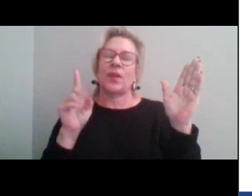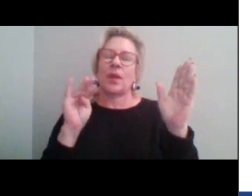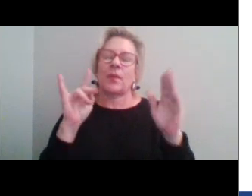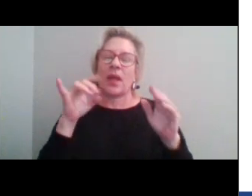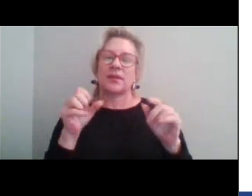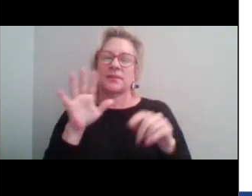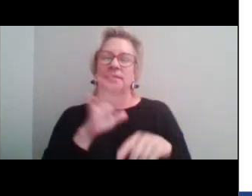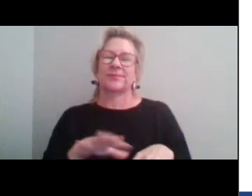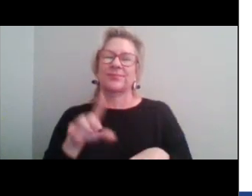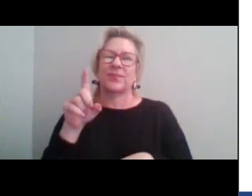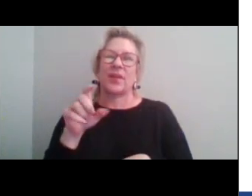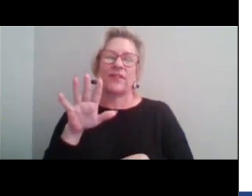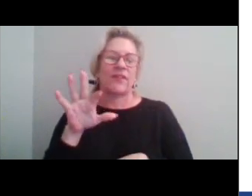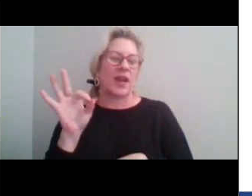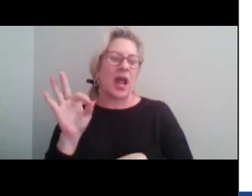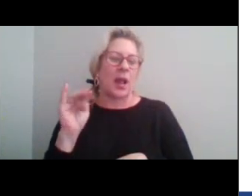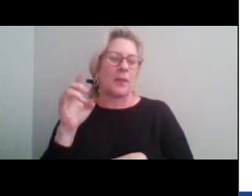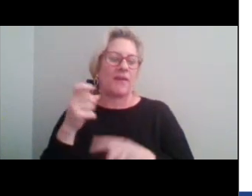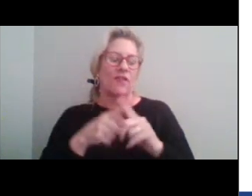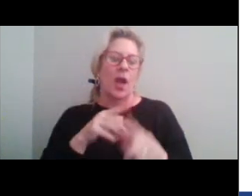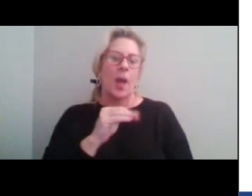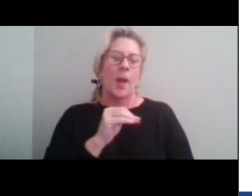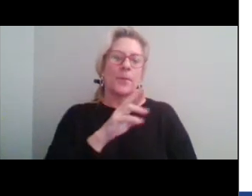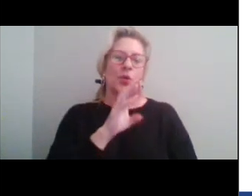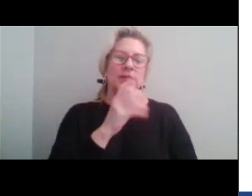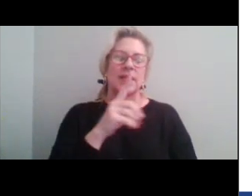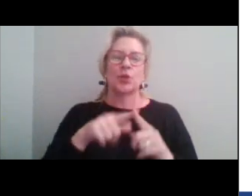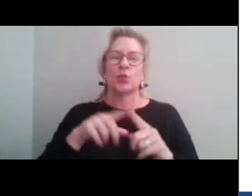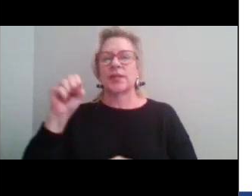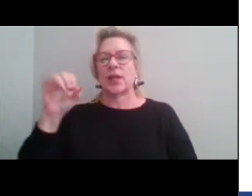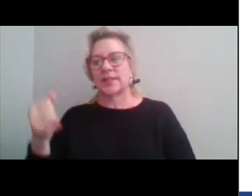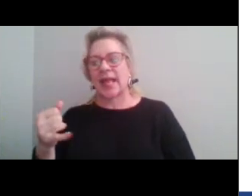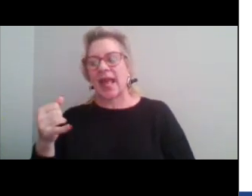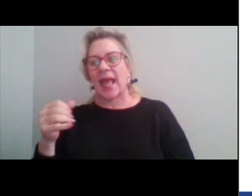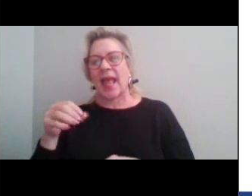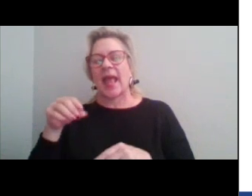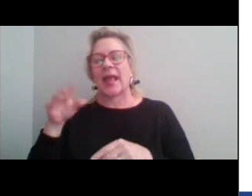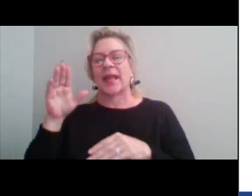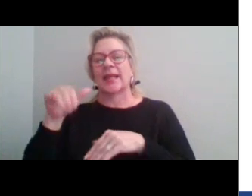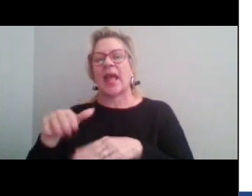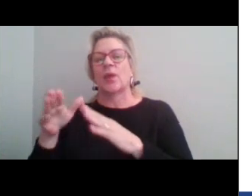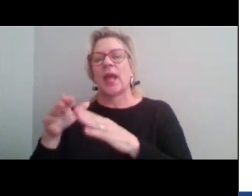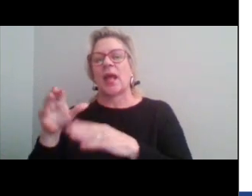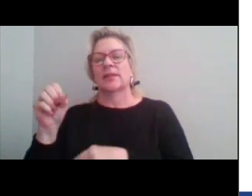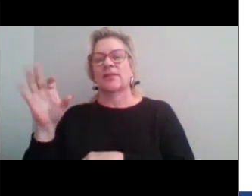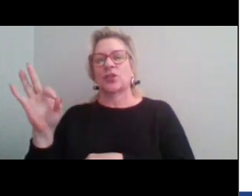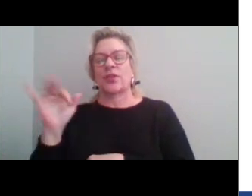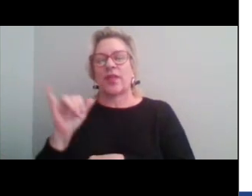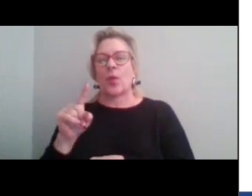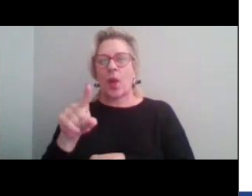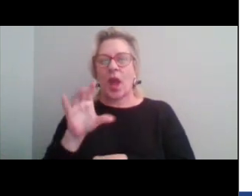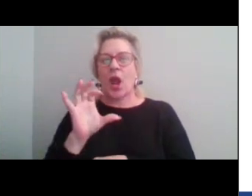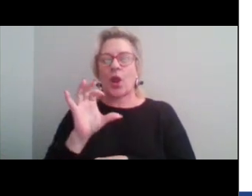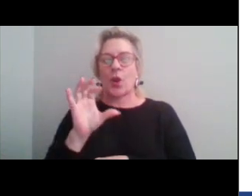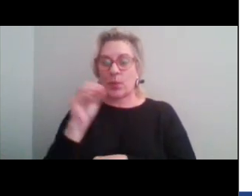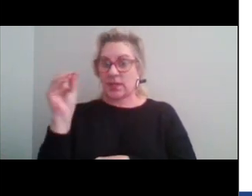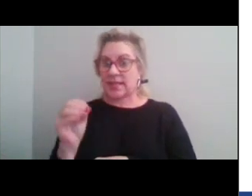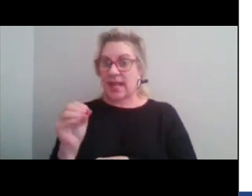about 159 miles from Merced into San Jose and into downtown San Francisco. That today is 100% environmentally